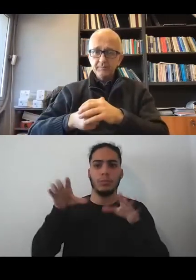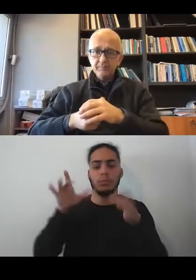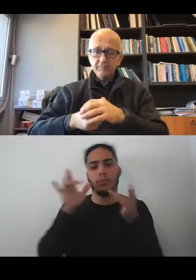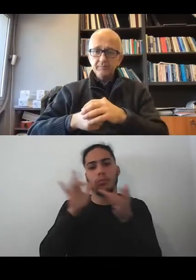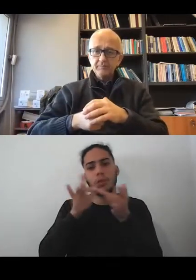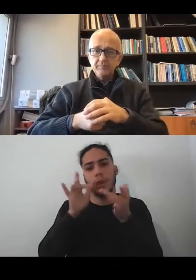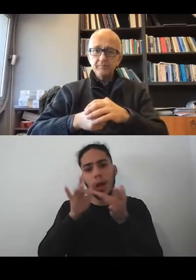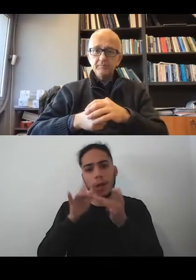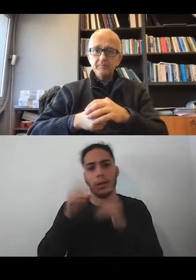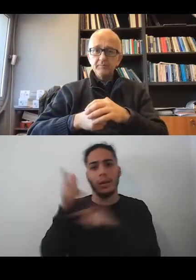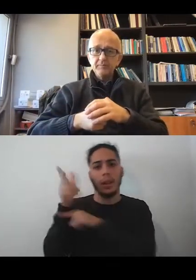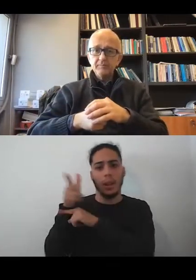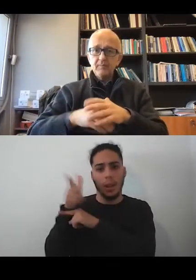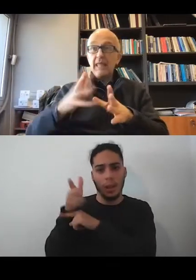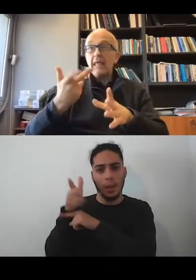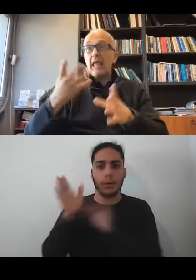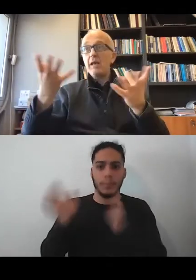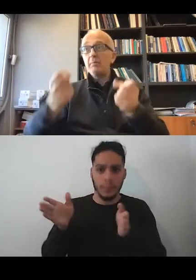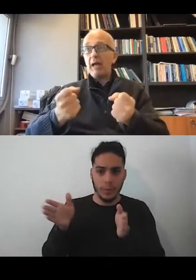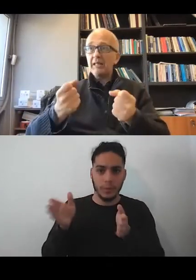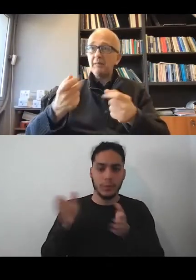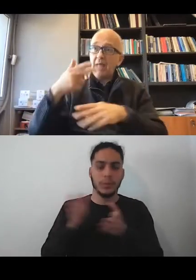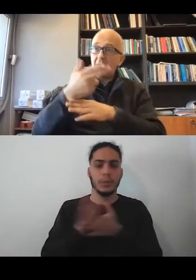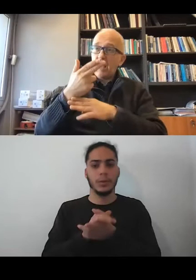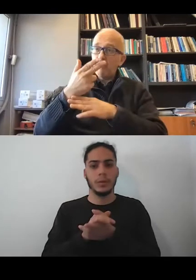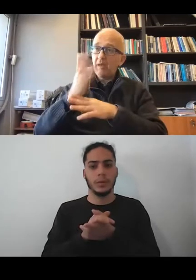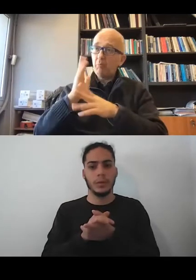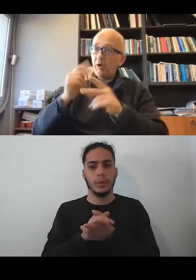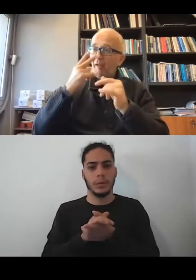or probably a depth camera.